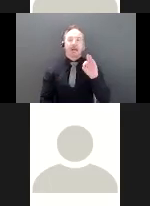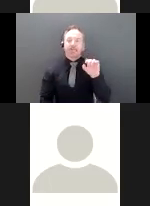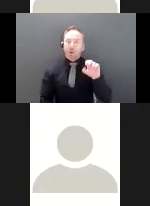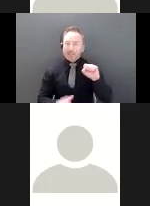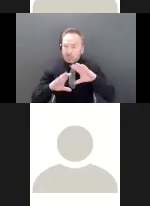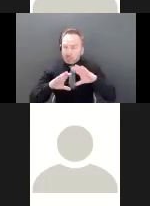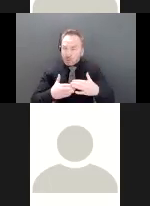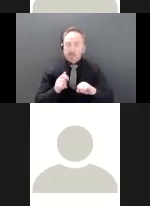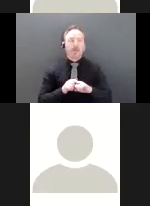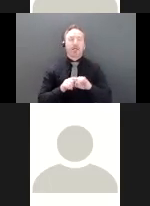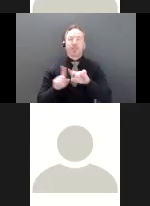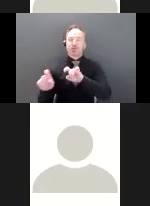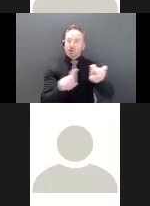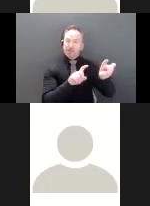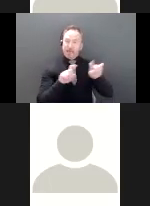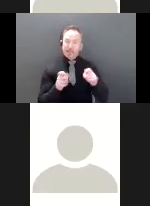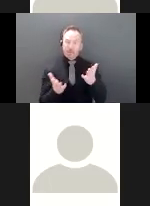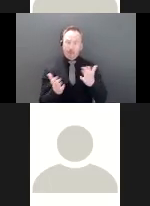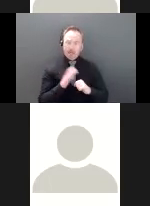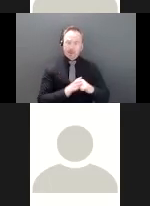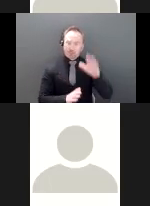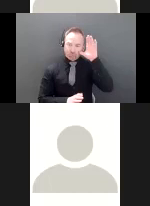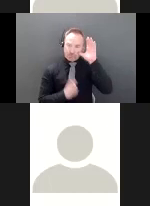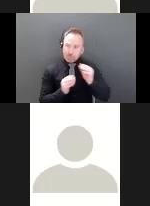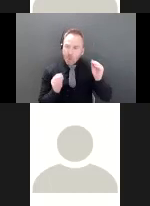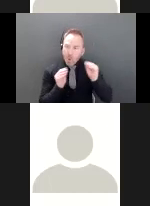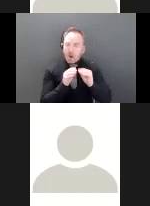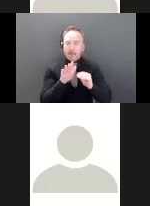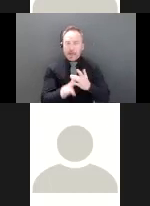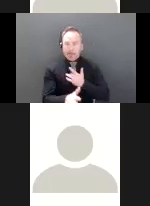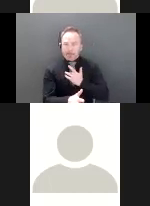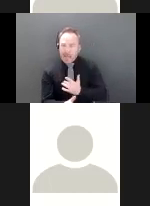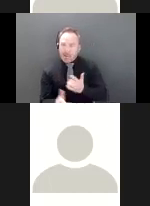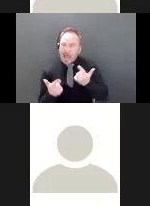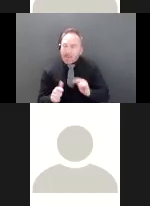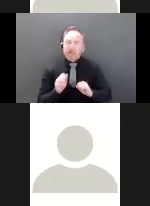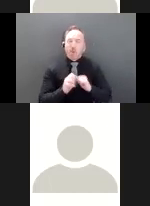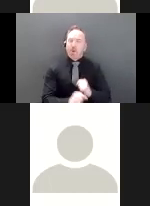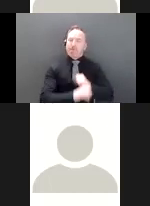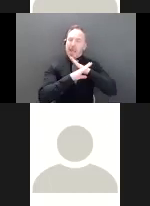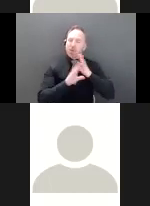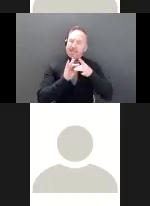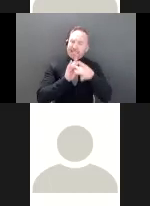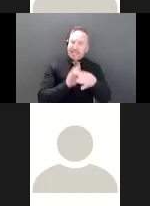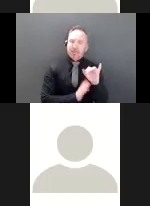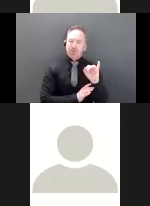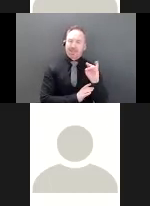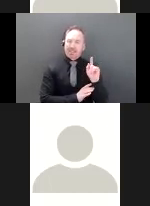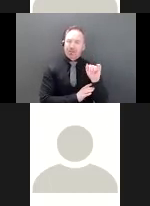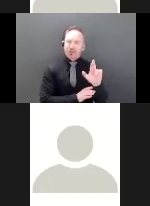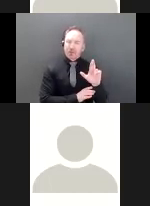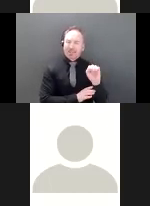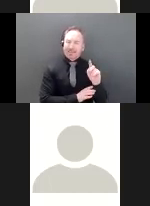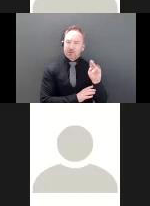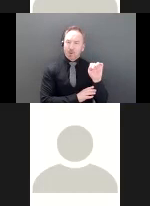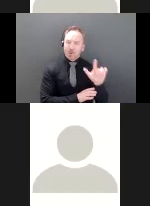hear more about promising practices and also barriers in relation to that intersectoral collaboration. So